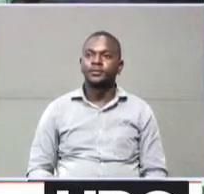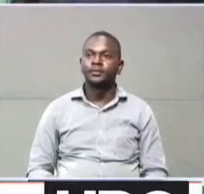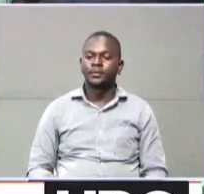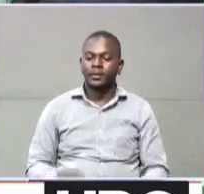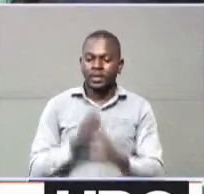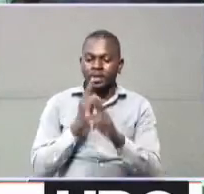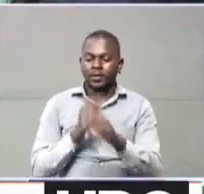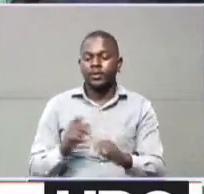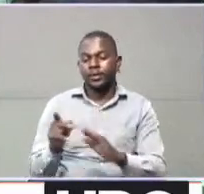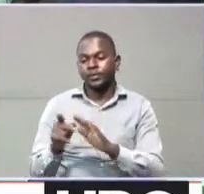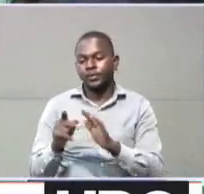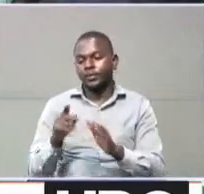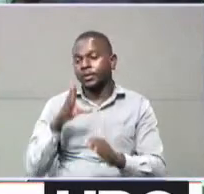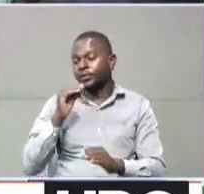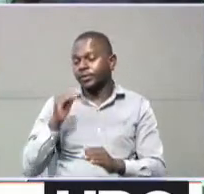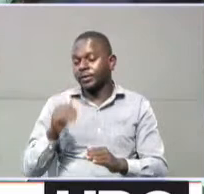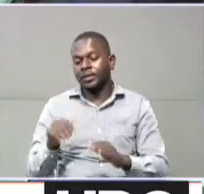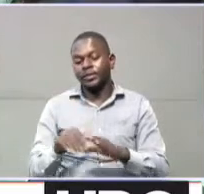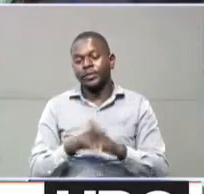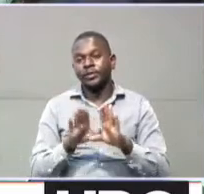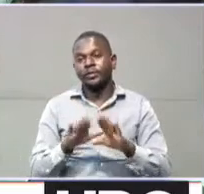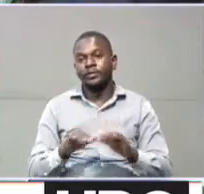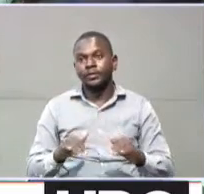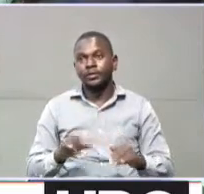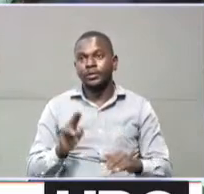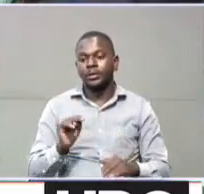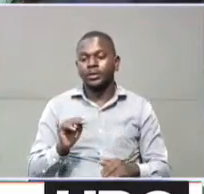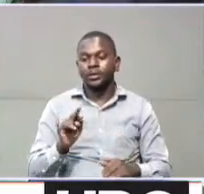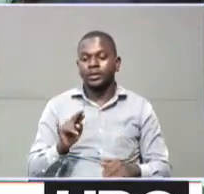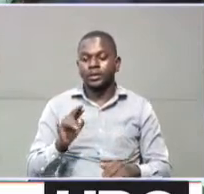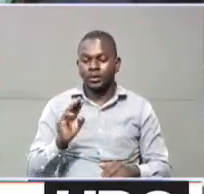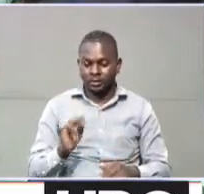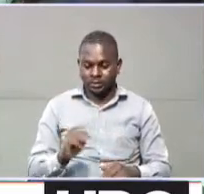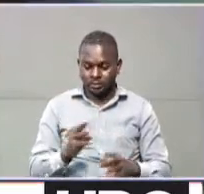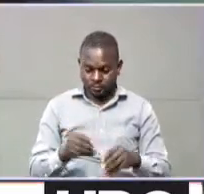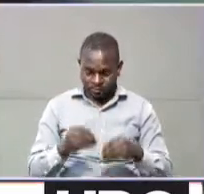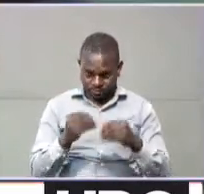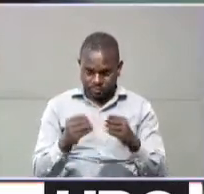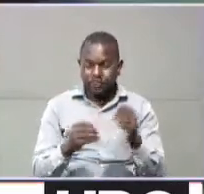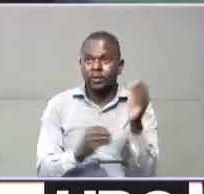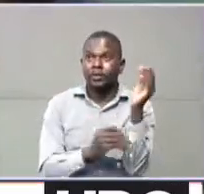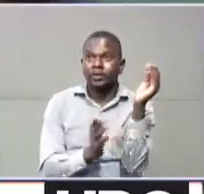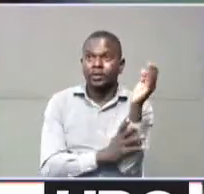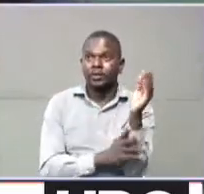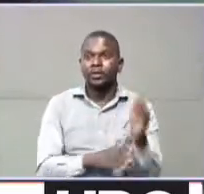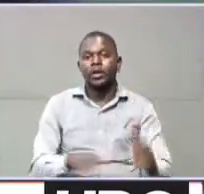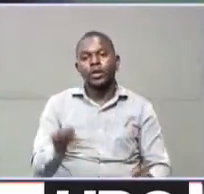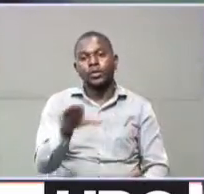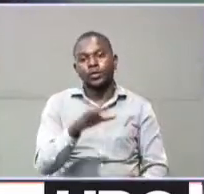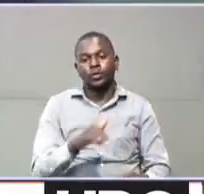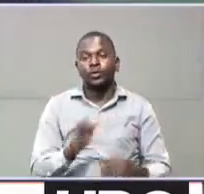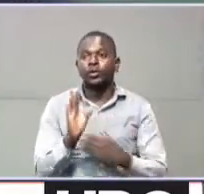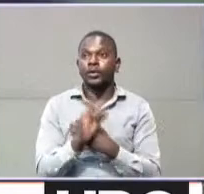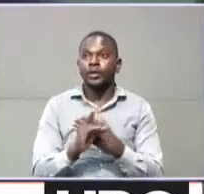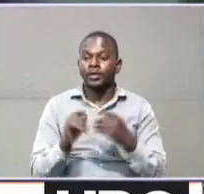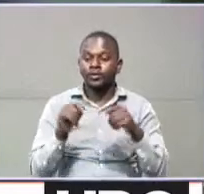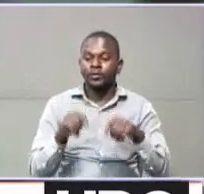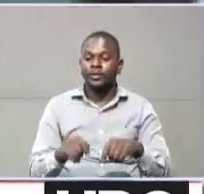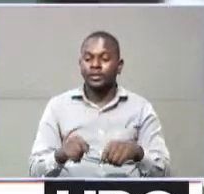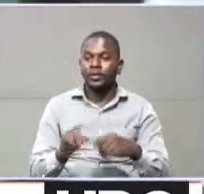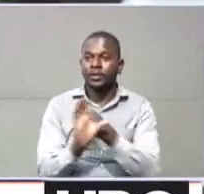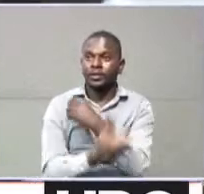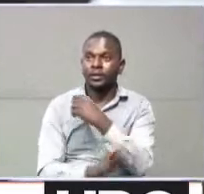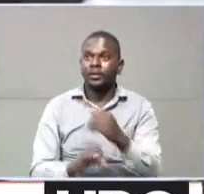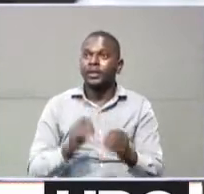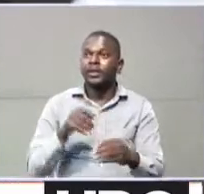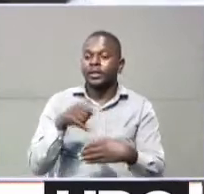not only will speak and colleagues the nrm government will provide the power in all areas of this country including